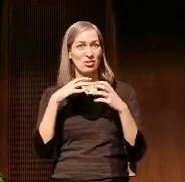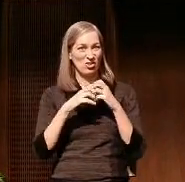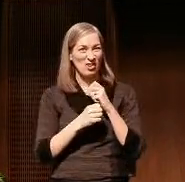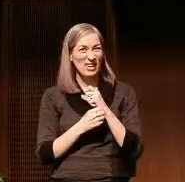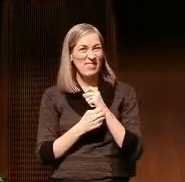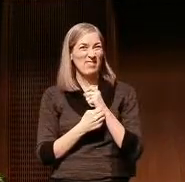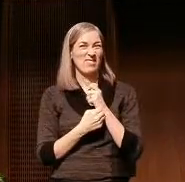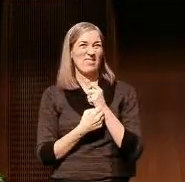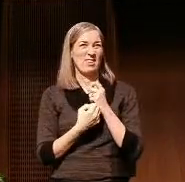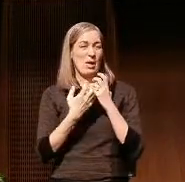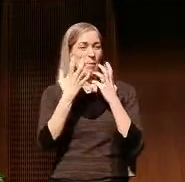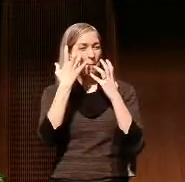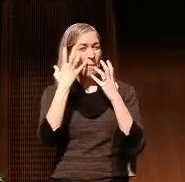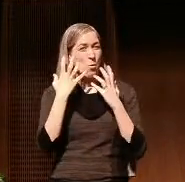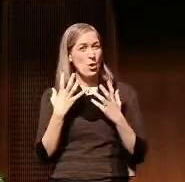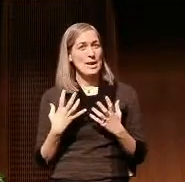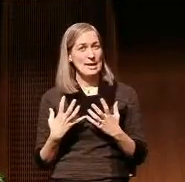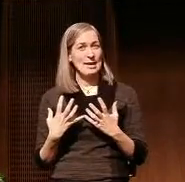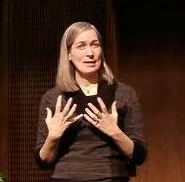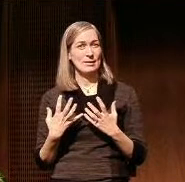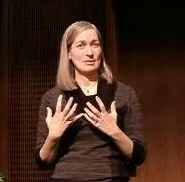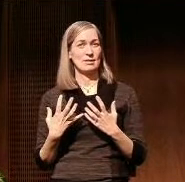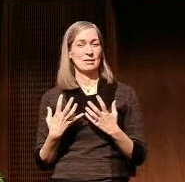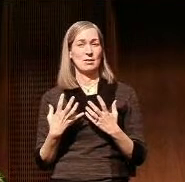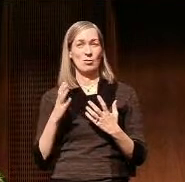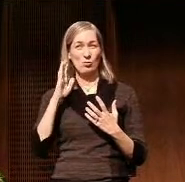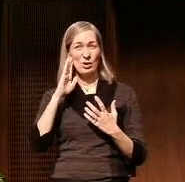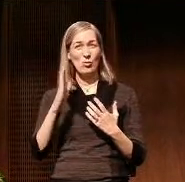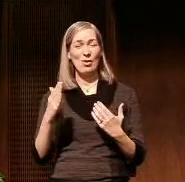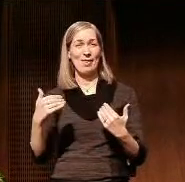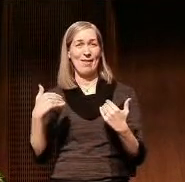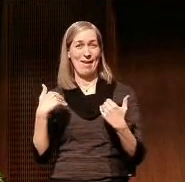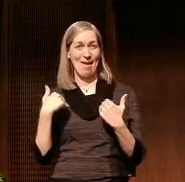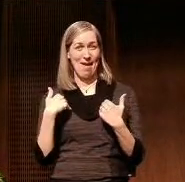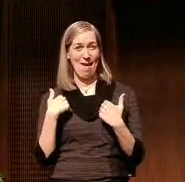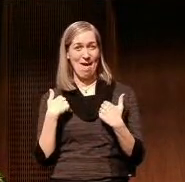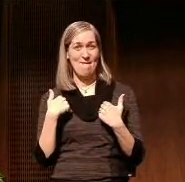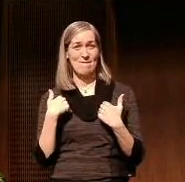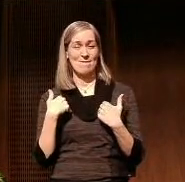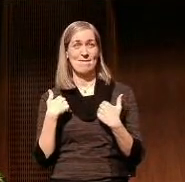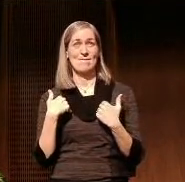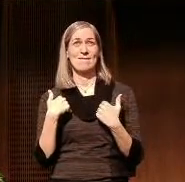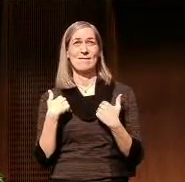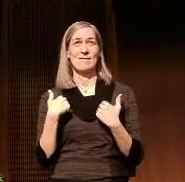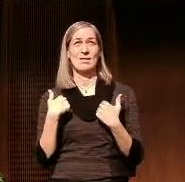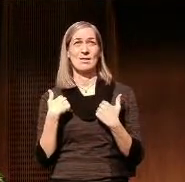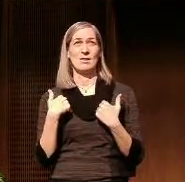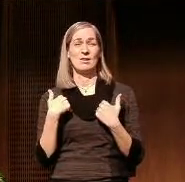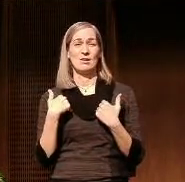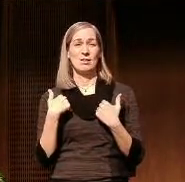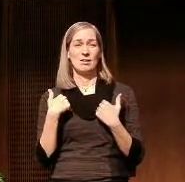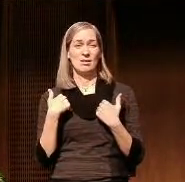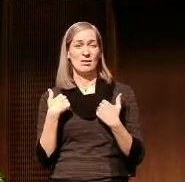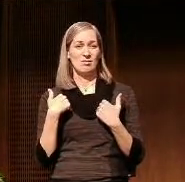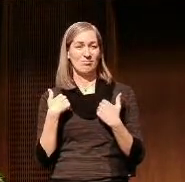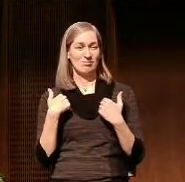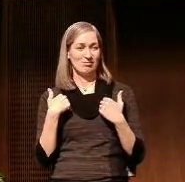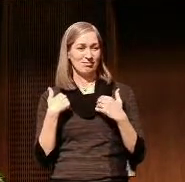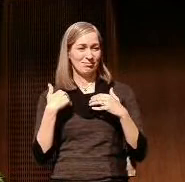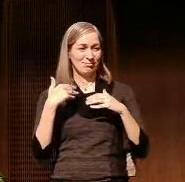There will be some mourning. There will be a hole that is